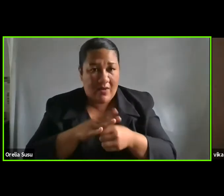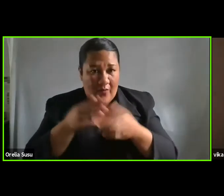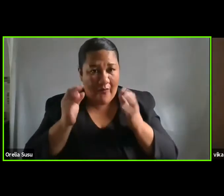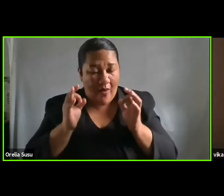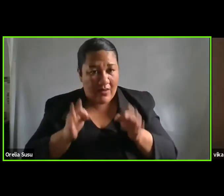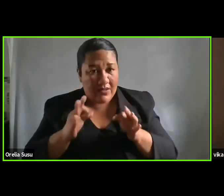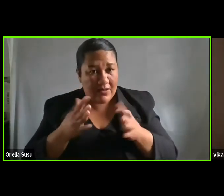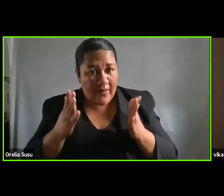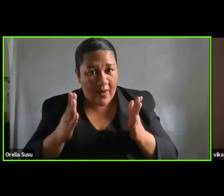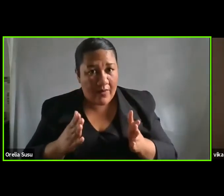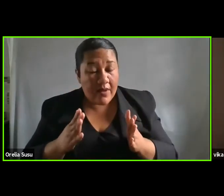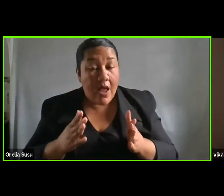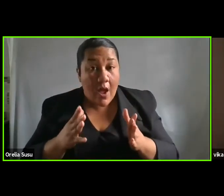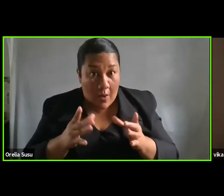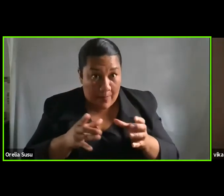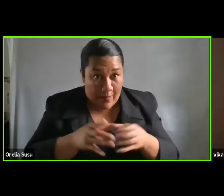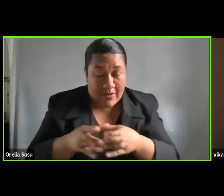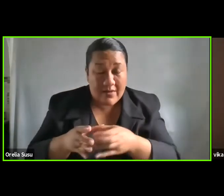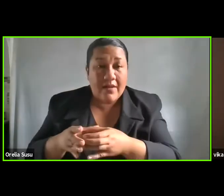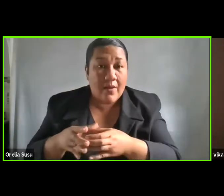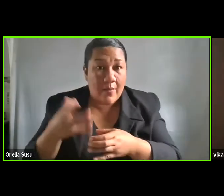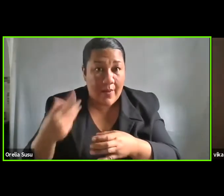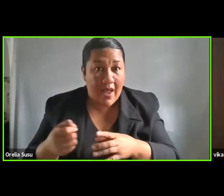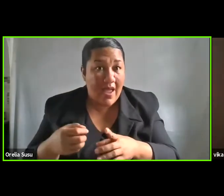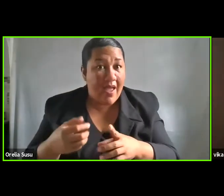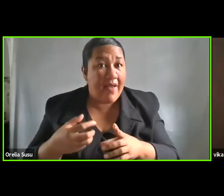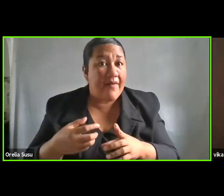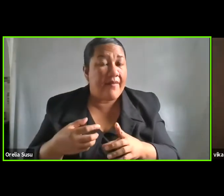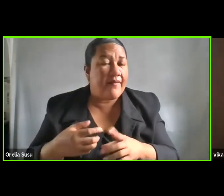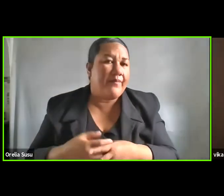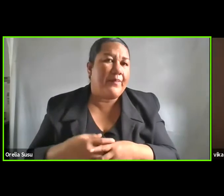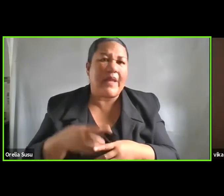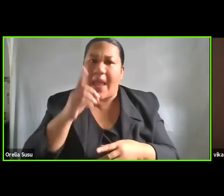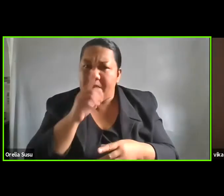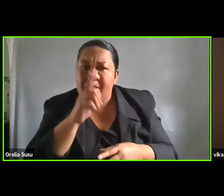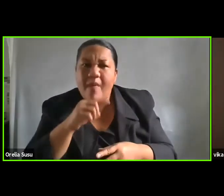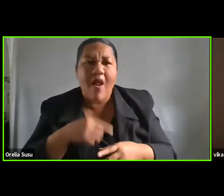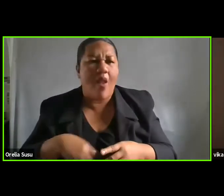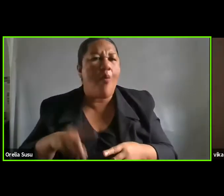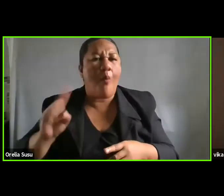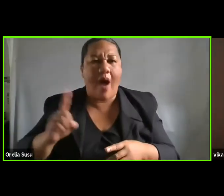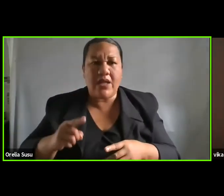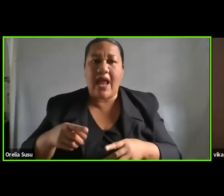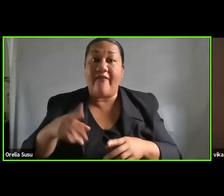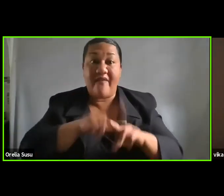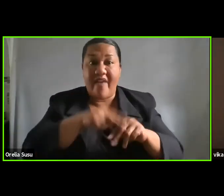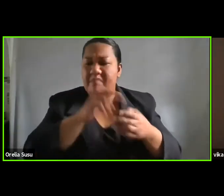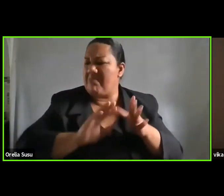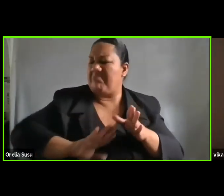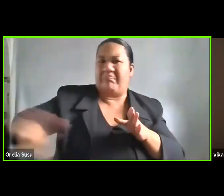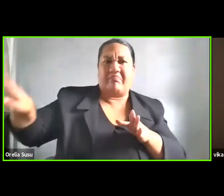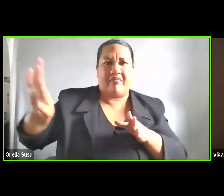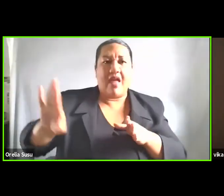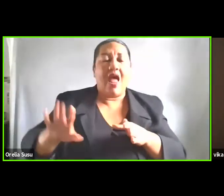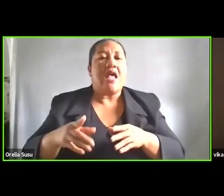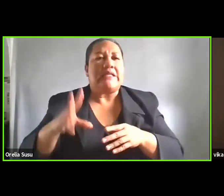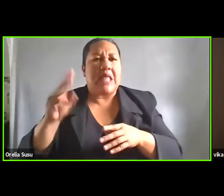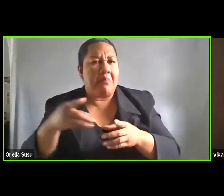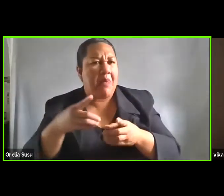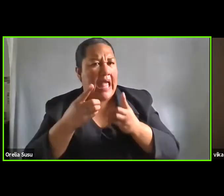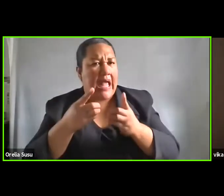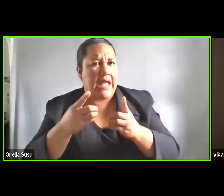we had our bodies violated, disowned by family, stigmatized and discriminated. Women